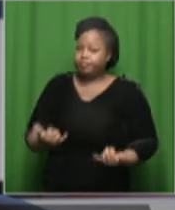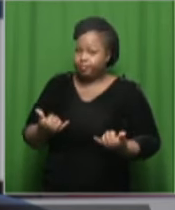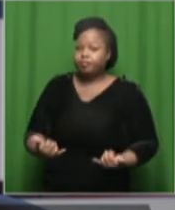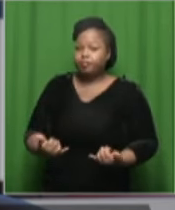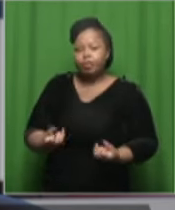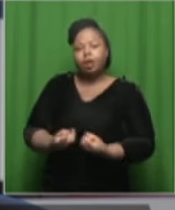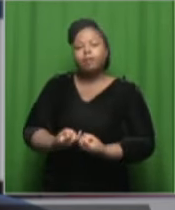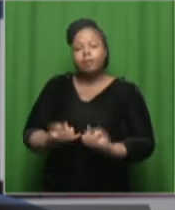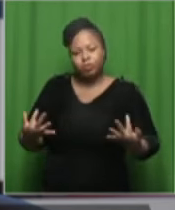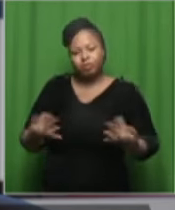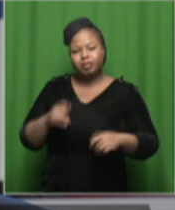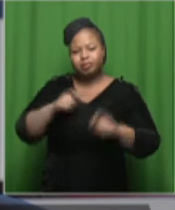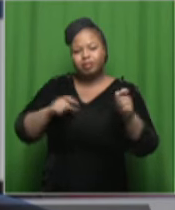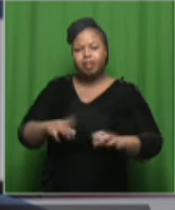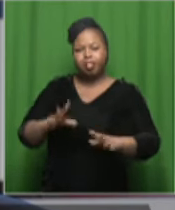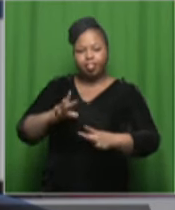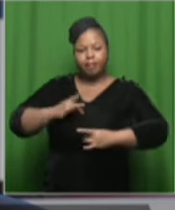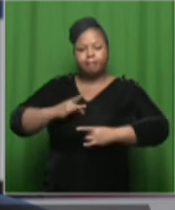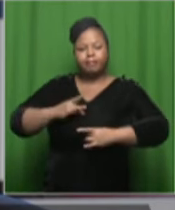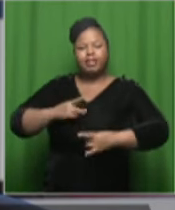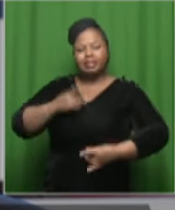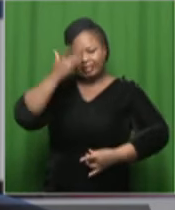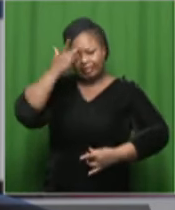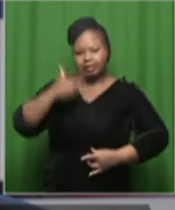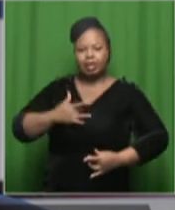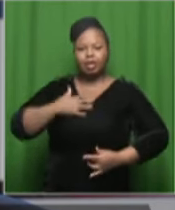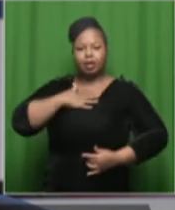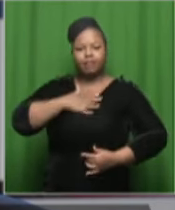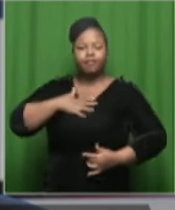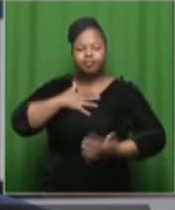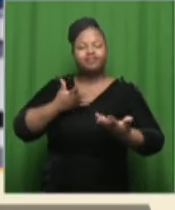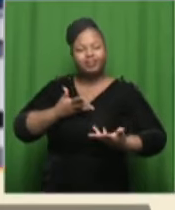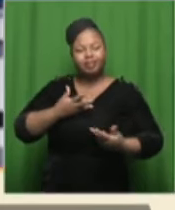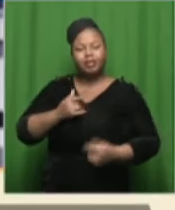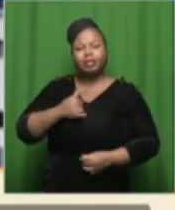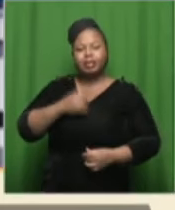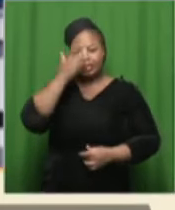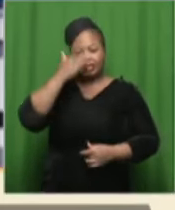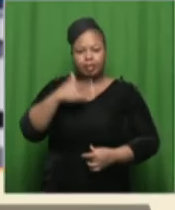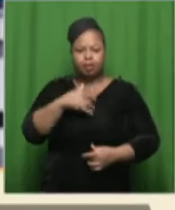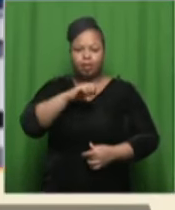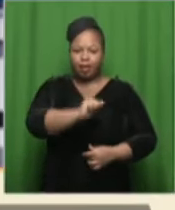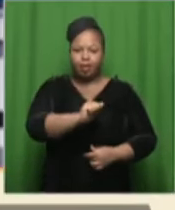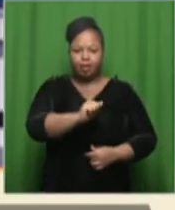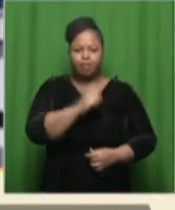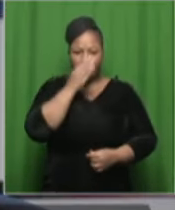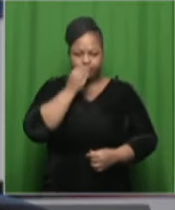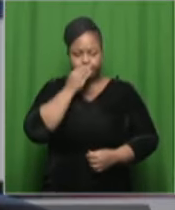the majority of the respiratory tract infections are influenza A. Okay. Vaccines are